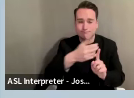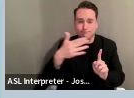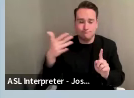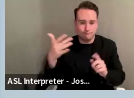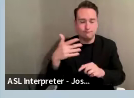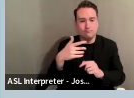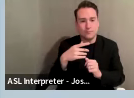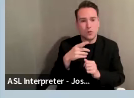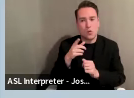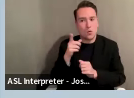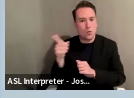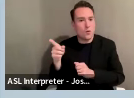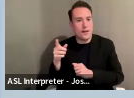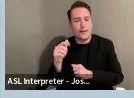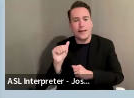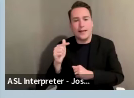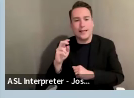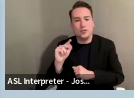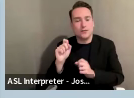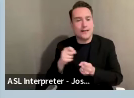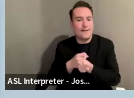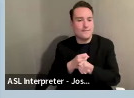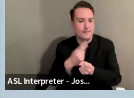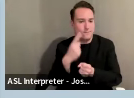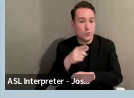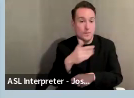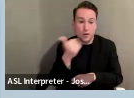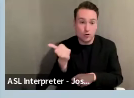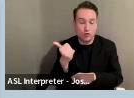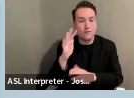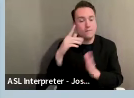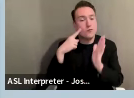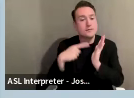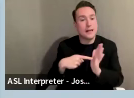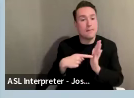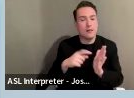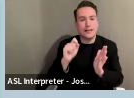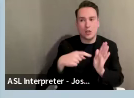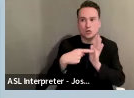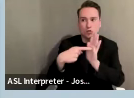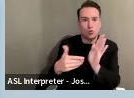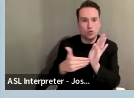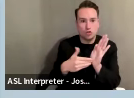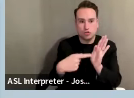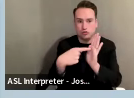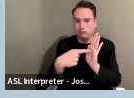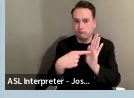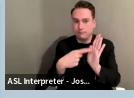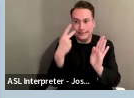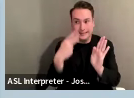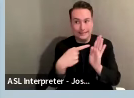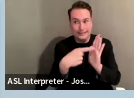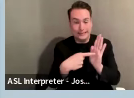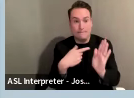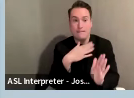chosen advocate for you. For instance, they can show a physician, look at this part of the healthcare directive my mom